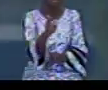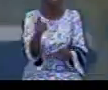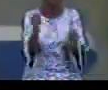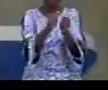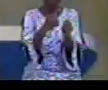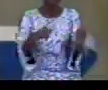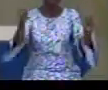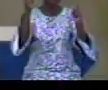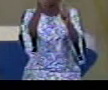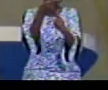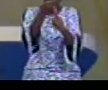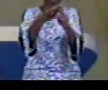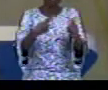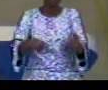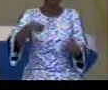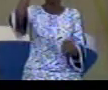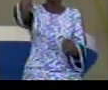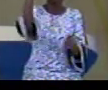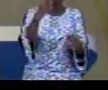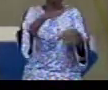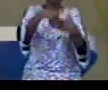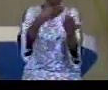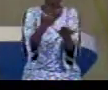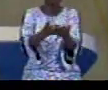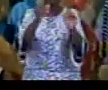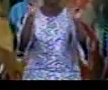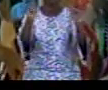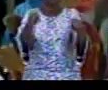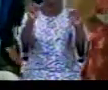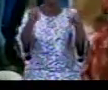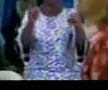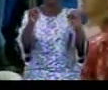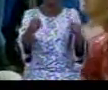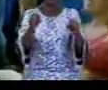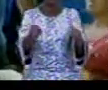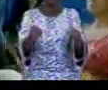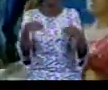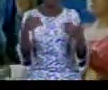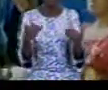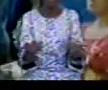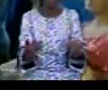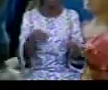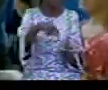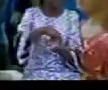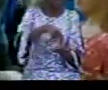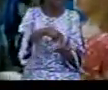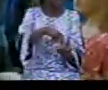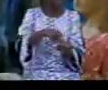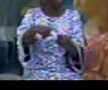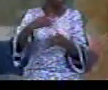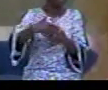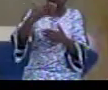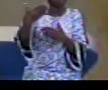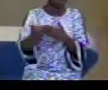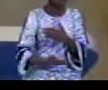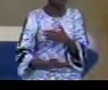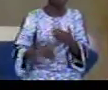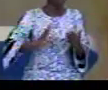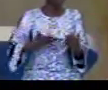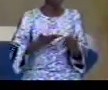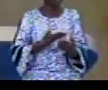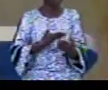the God of all possibilities. We now stand up to welcome our dear